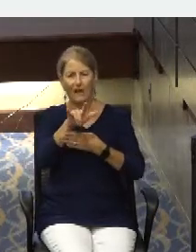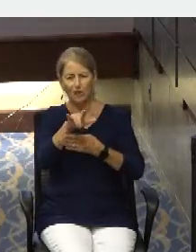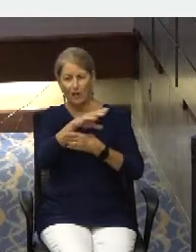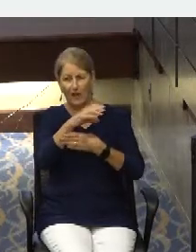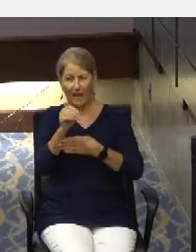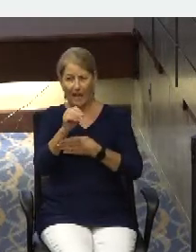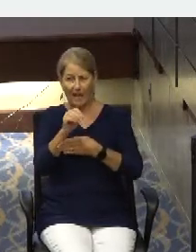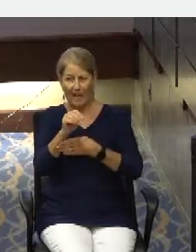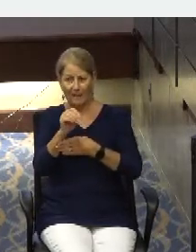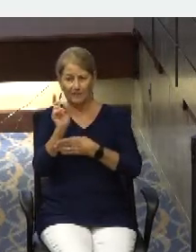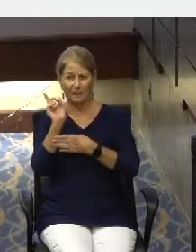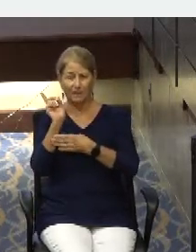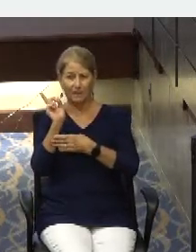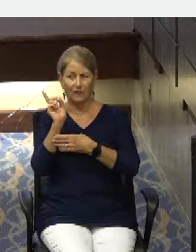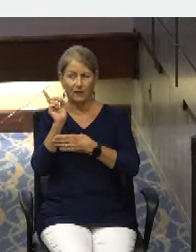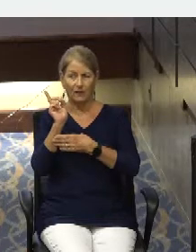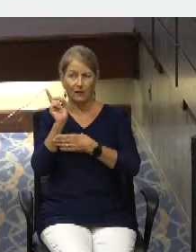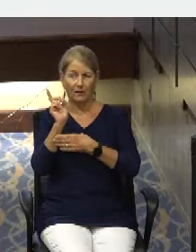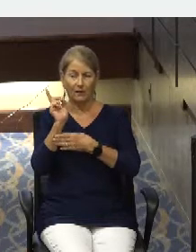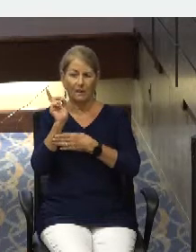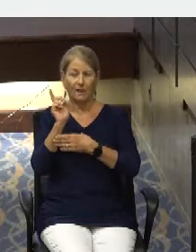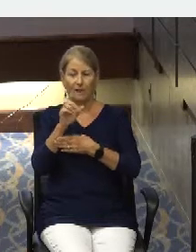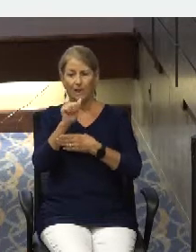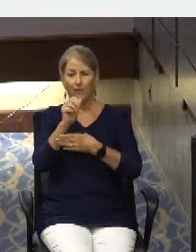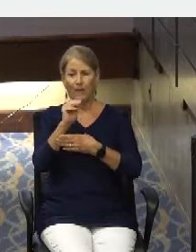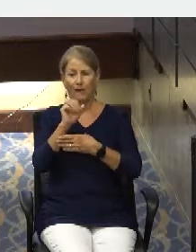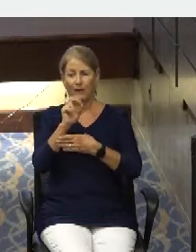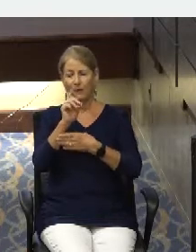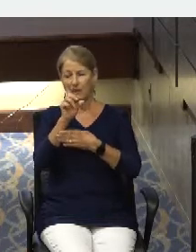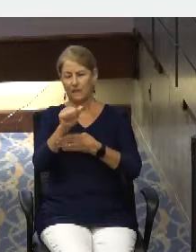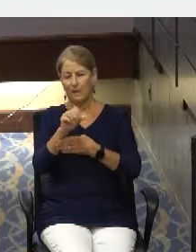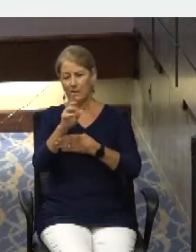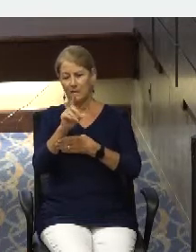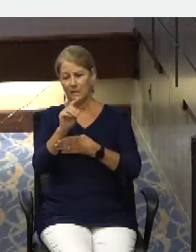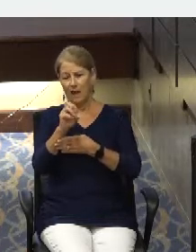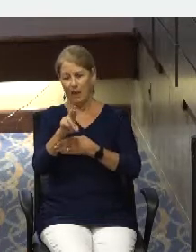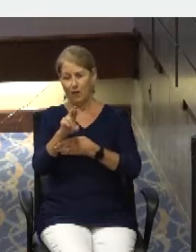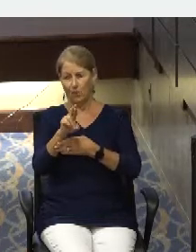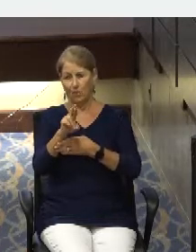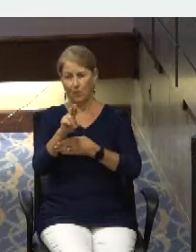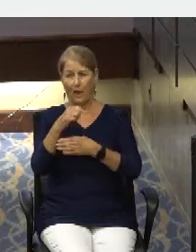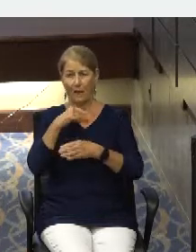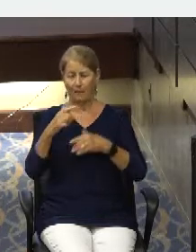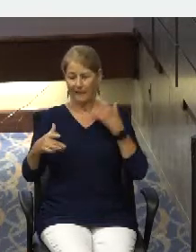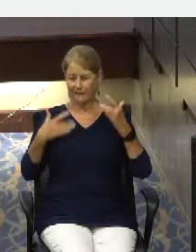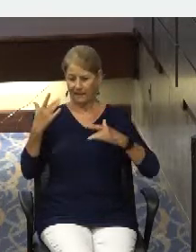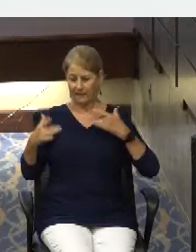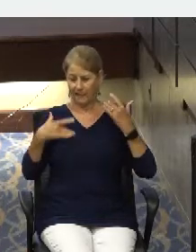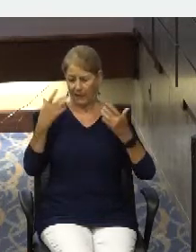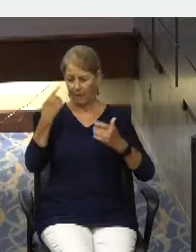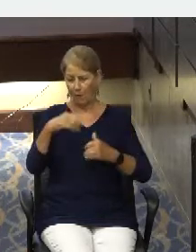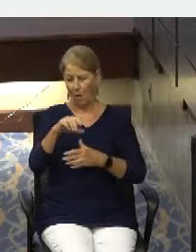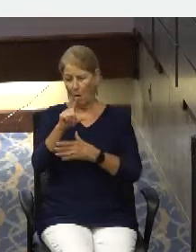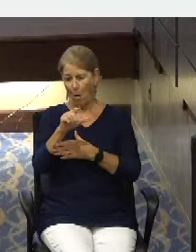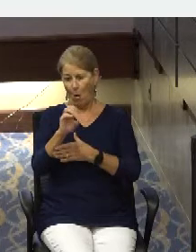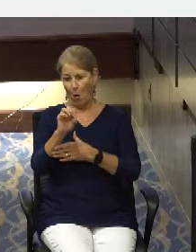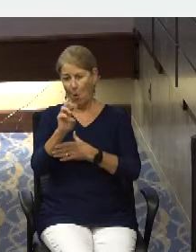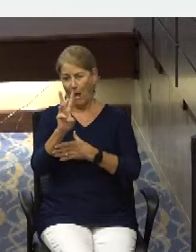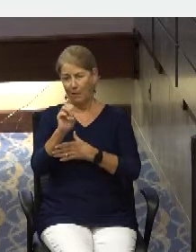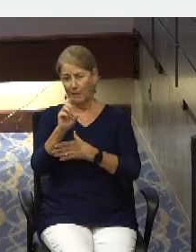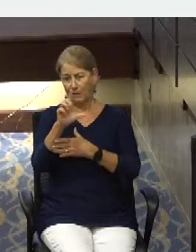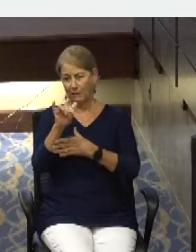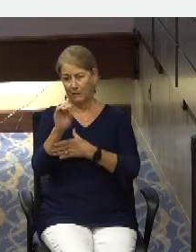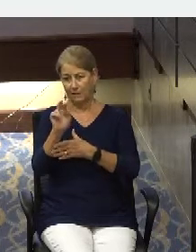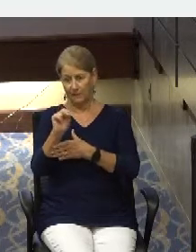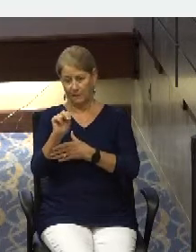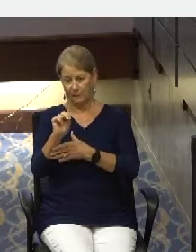Fiona Bond and Amanda Dyer from Creative Waco. I'm excited for Joel and the team to show you the progress that's